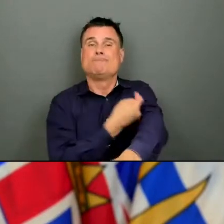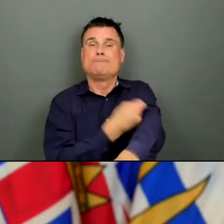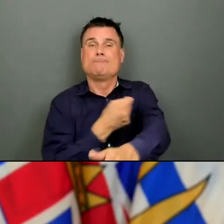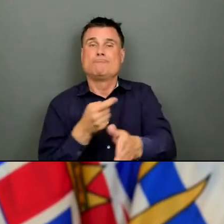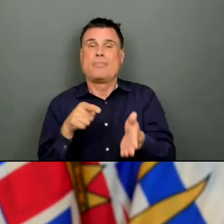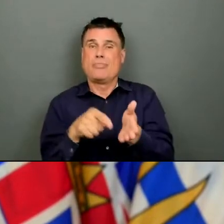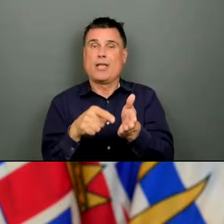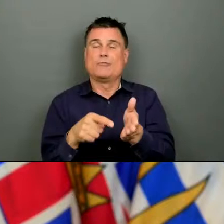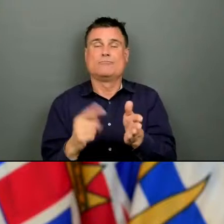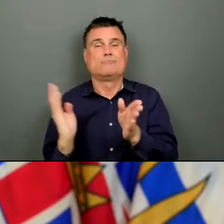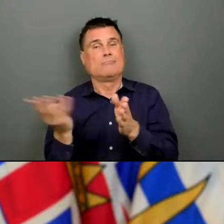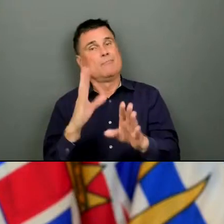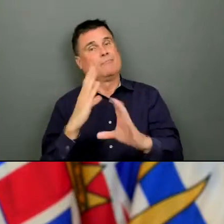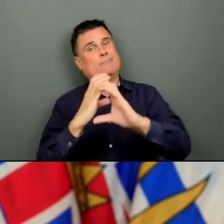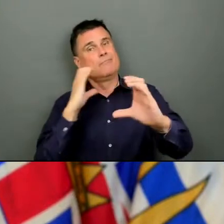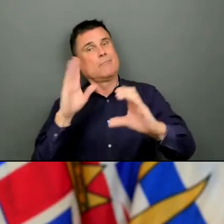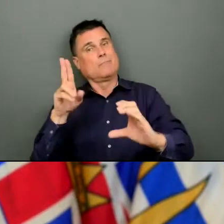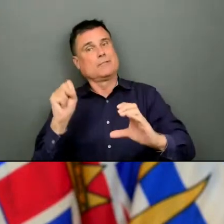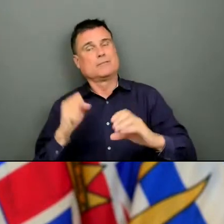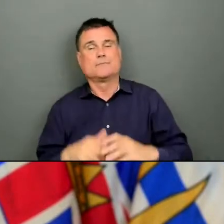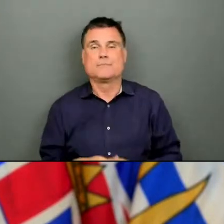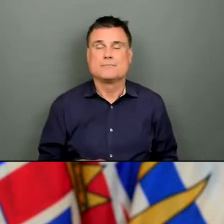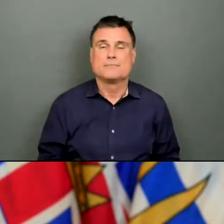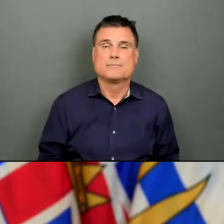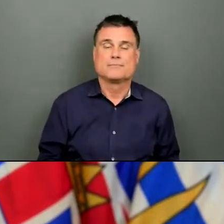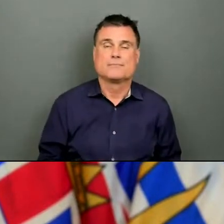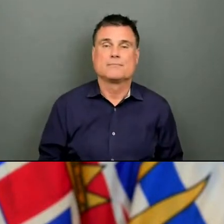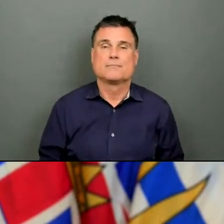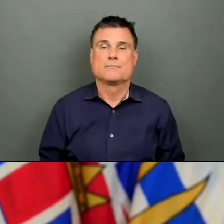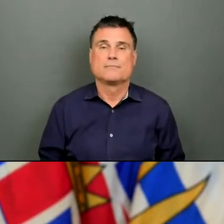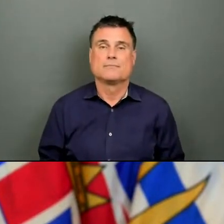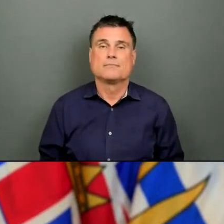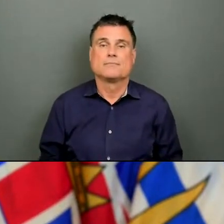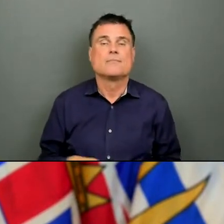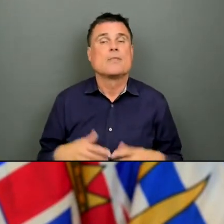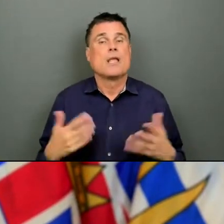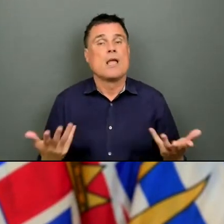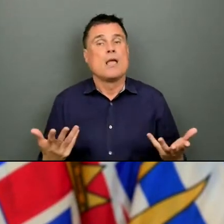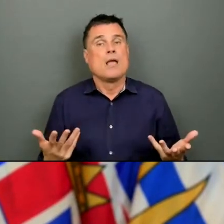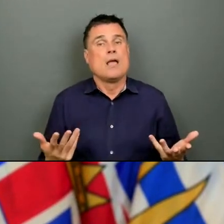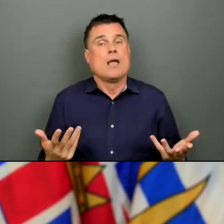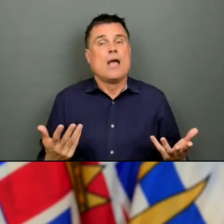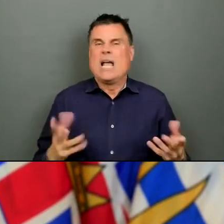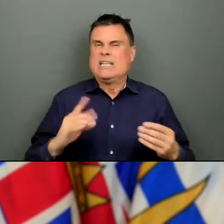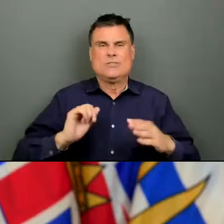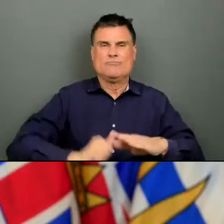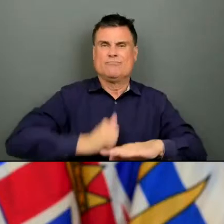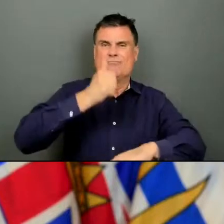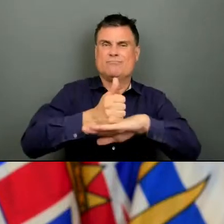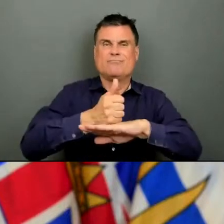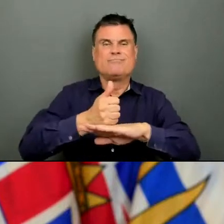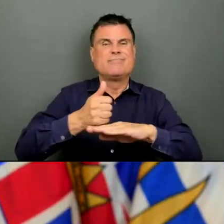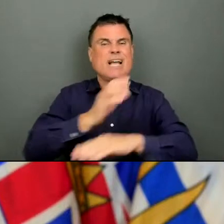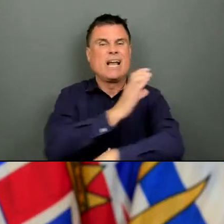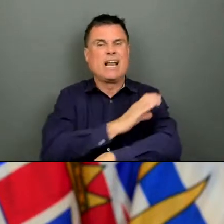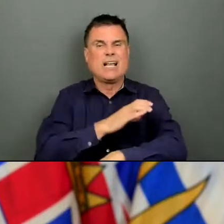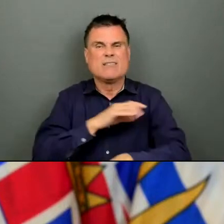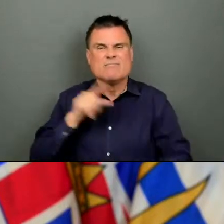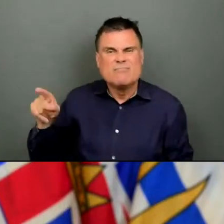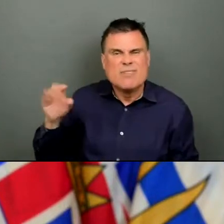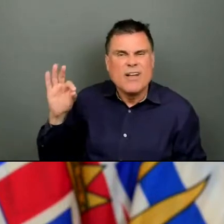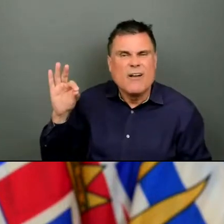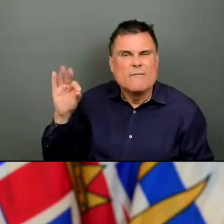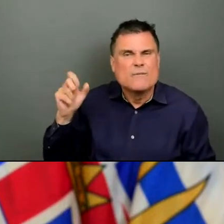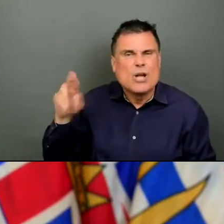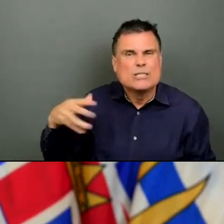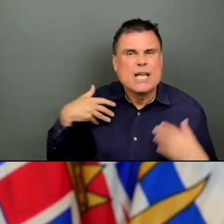also seen the easy clinics popping up in and around Fraser Health and similar things